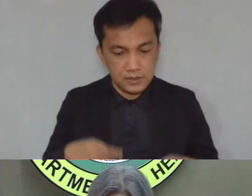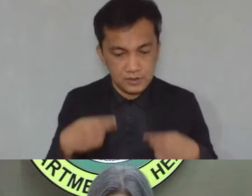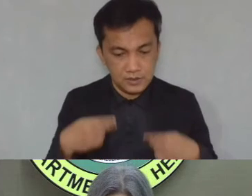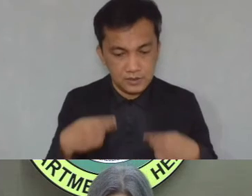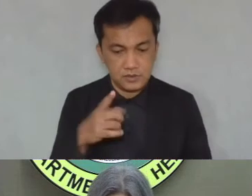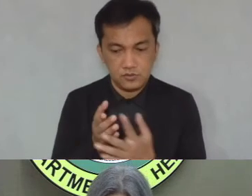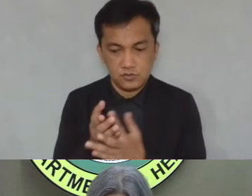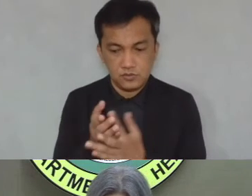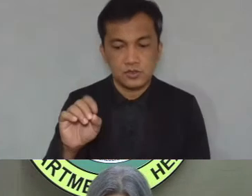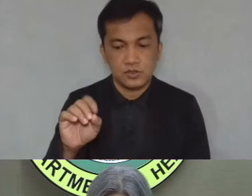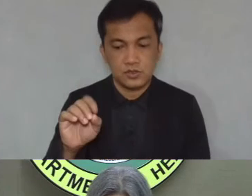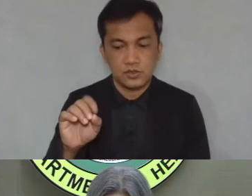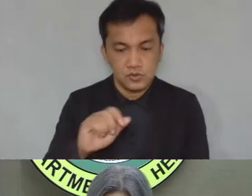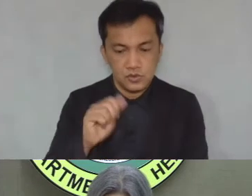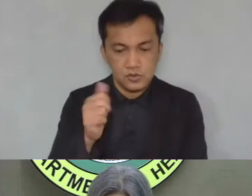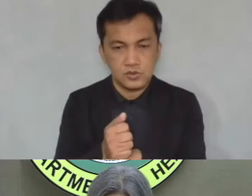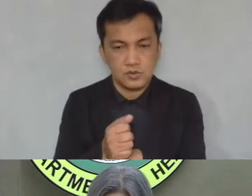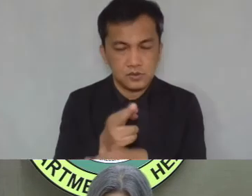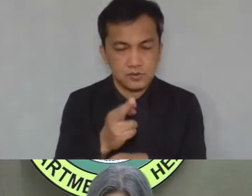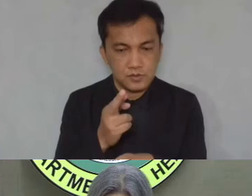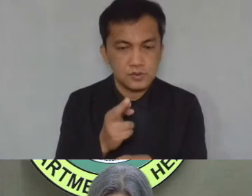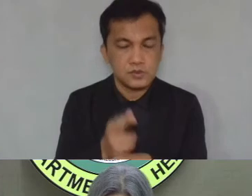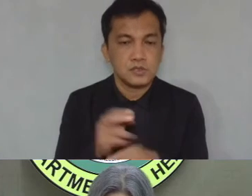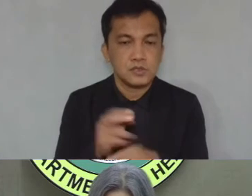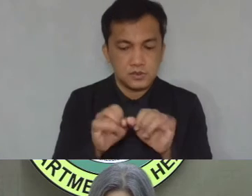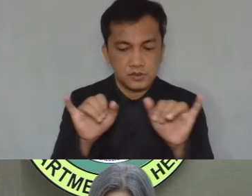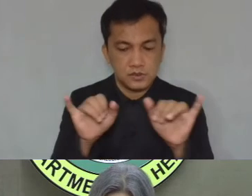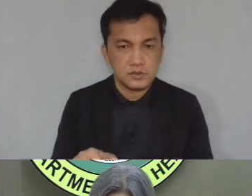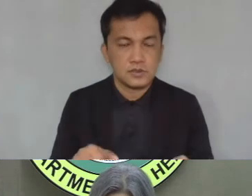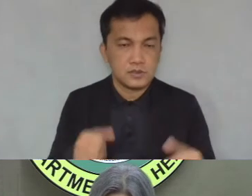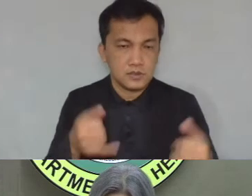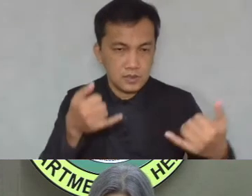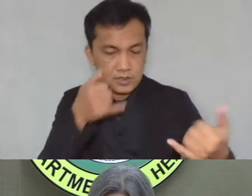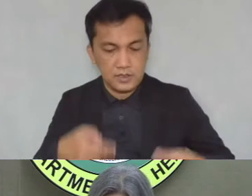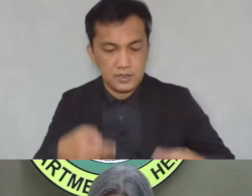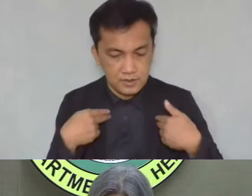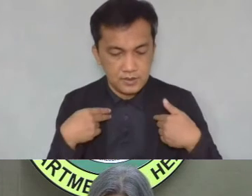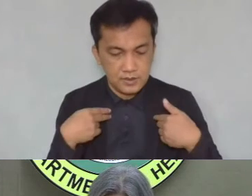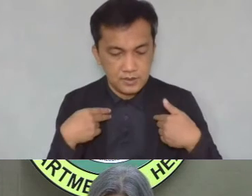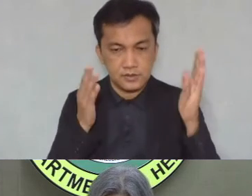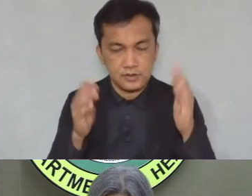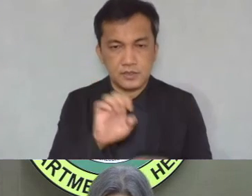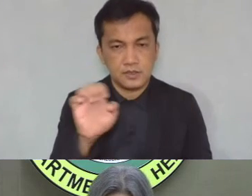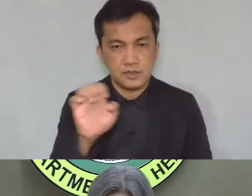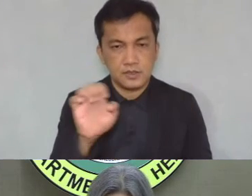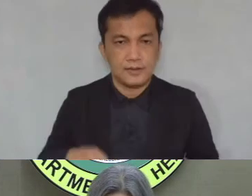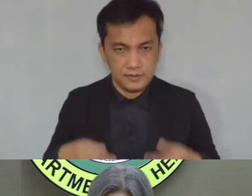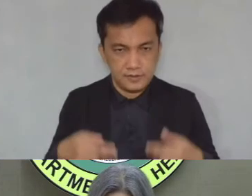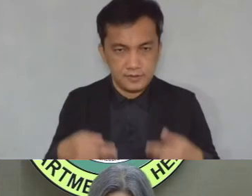council through the DOH shall establish and maintain a regulatory system for telehealth